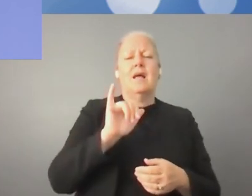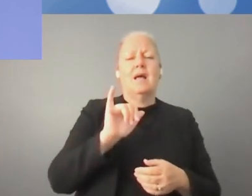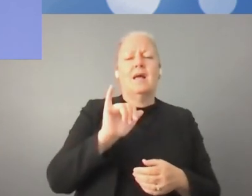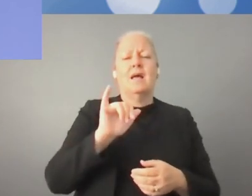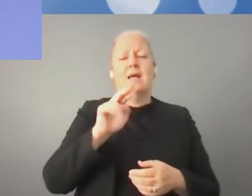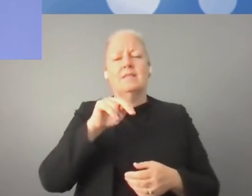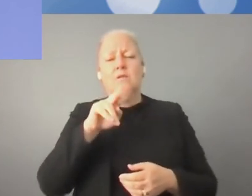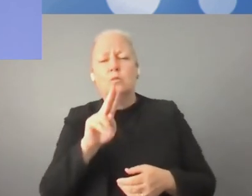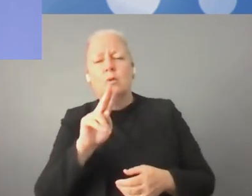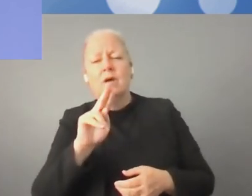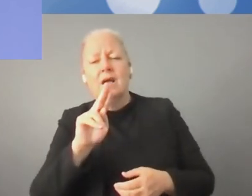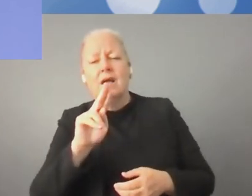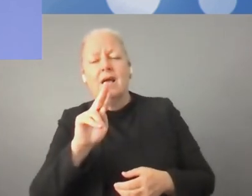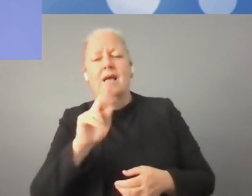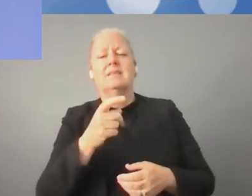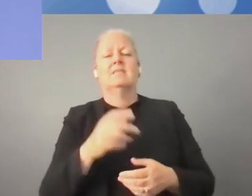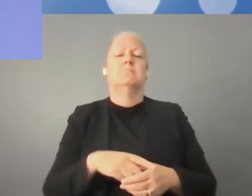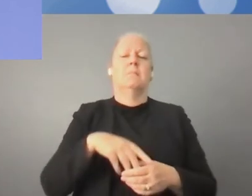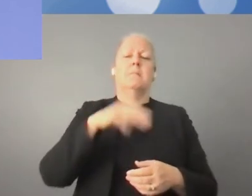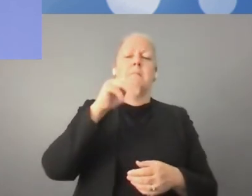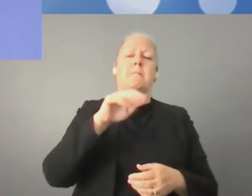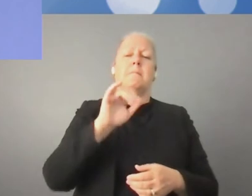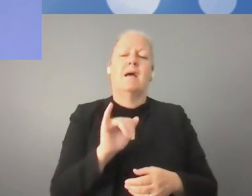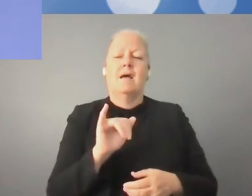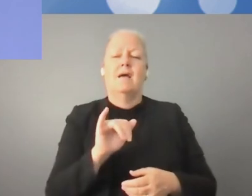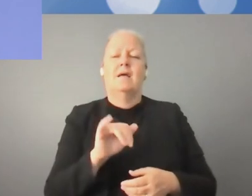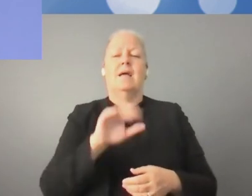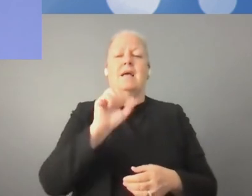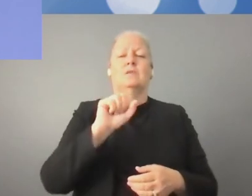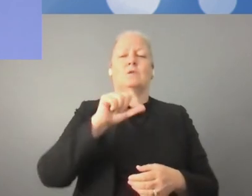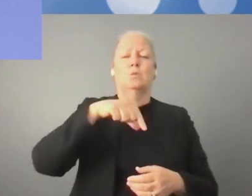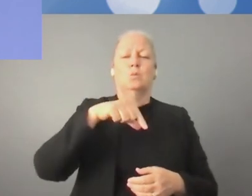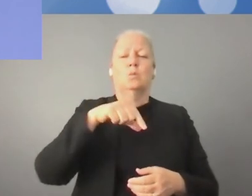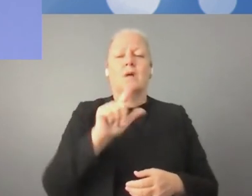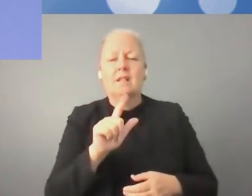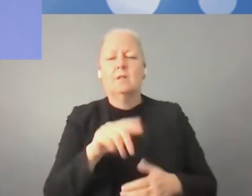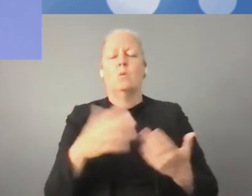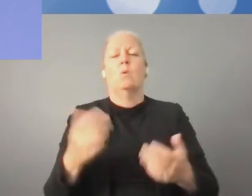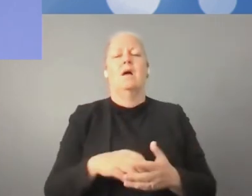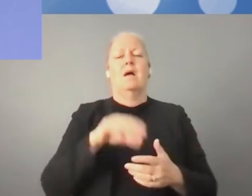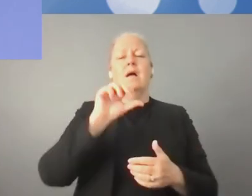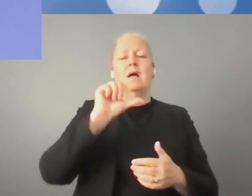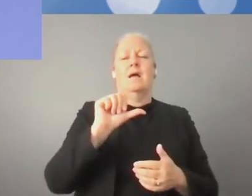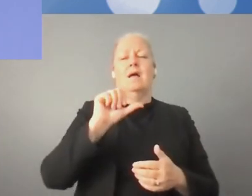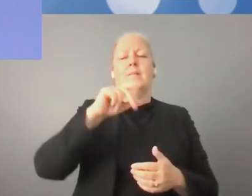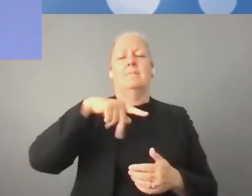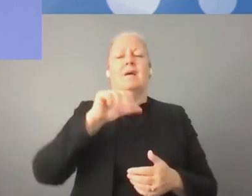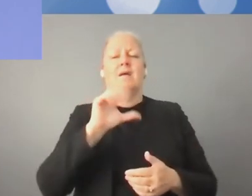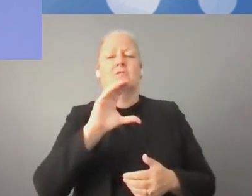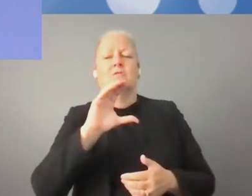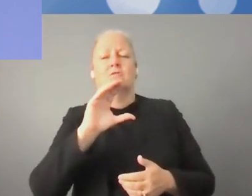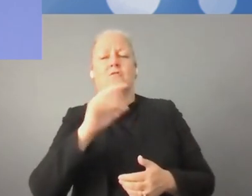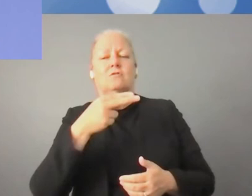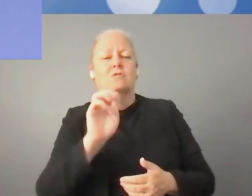openstreetmap wikipedia so for everyone even companies and startups we should